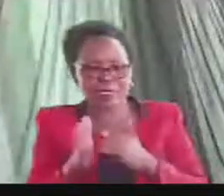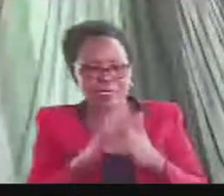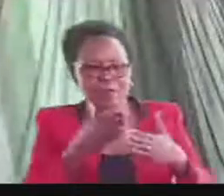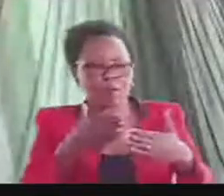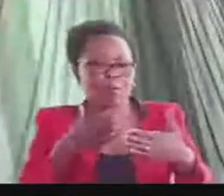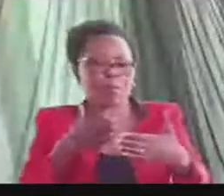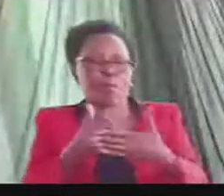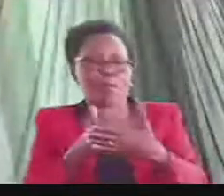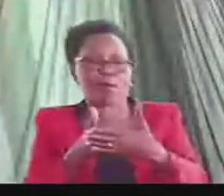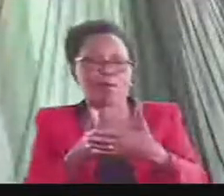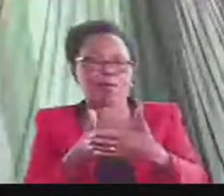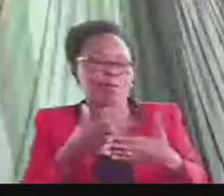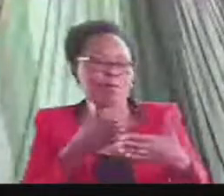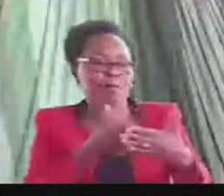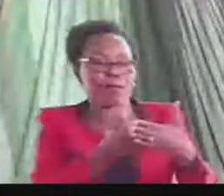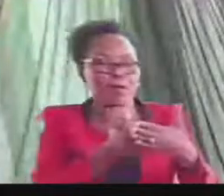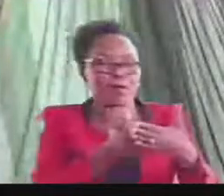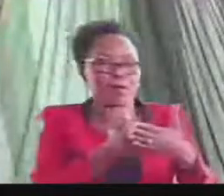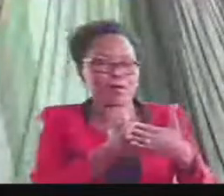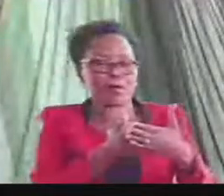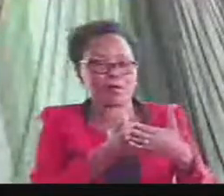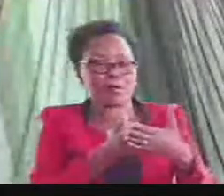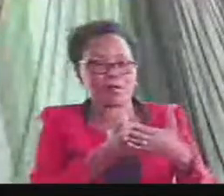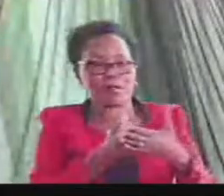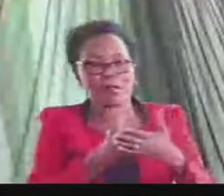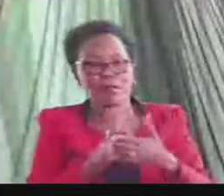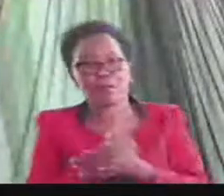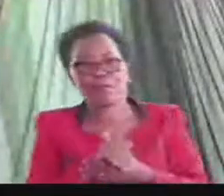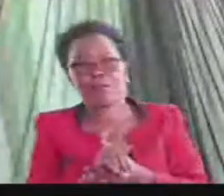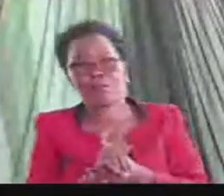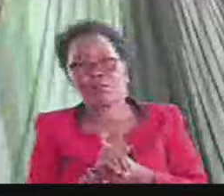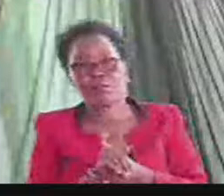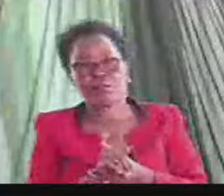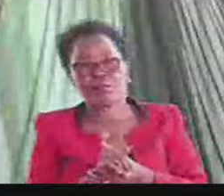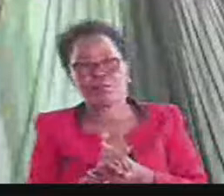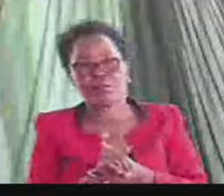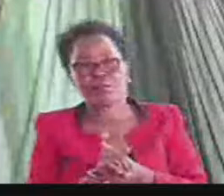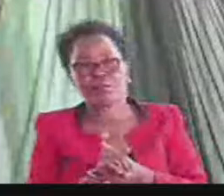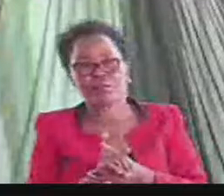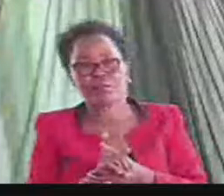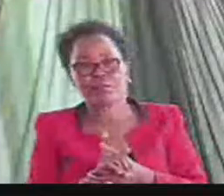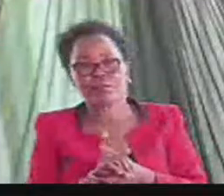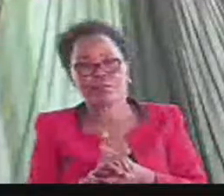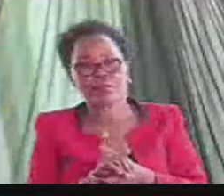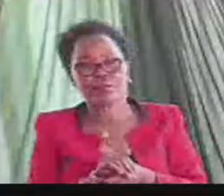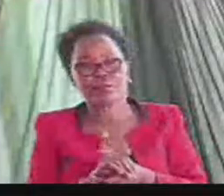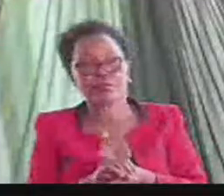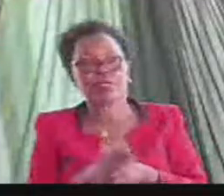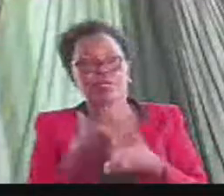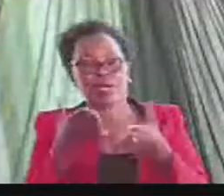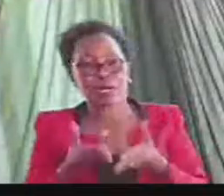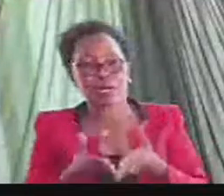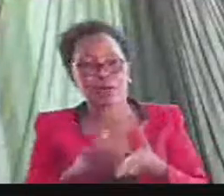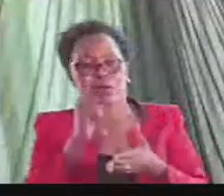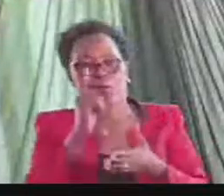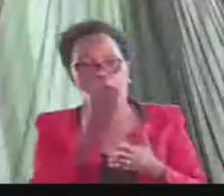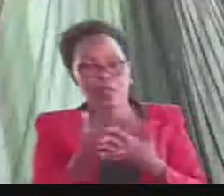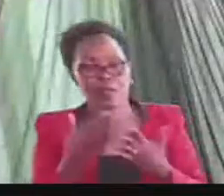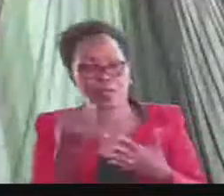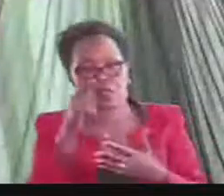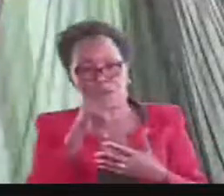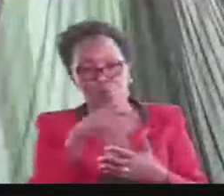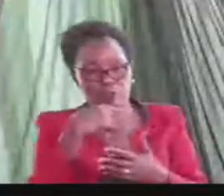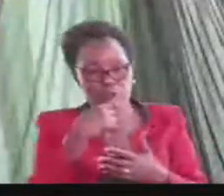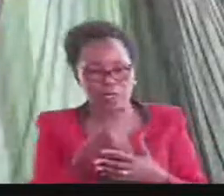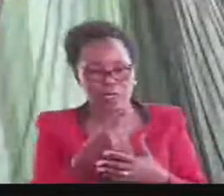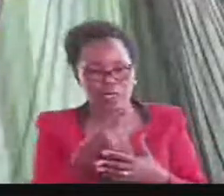to justice. Now, burden of proof, because it's one thing to say that you'd be able to do all that in terms